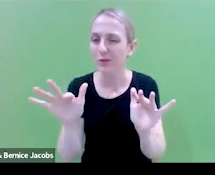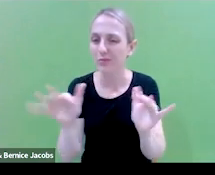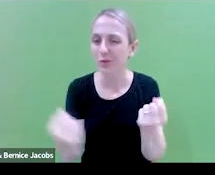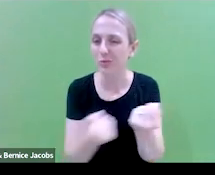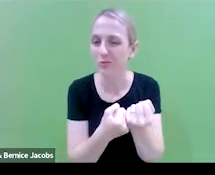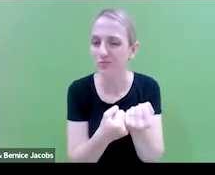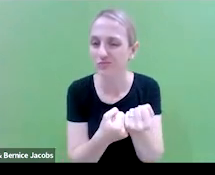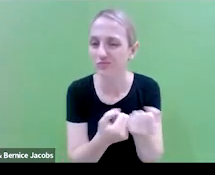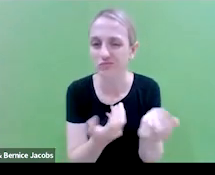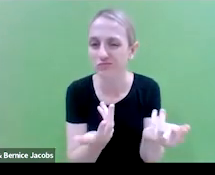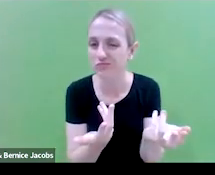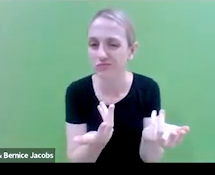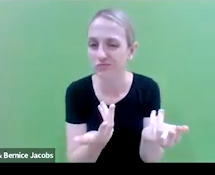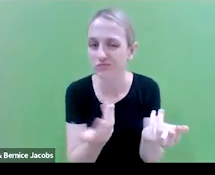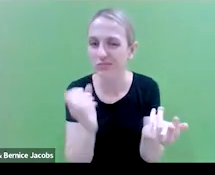want to start doing that,